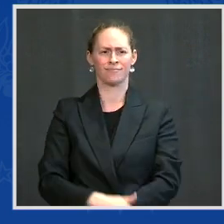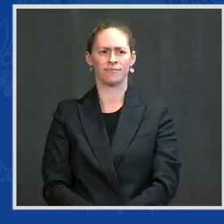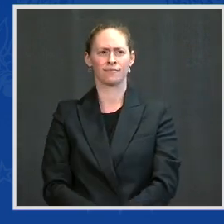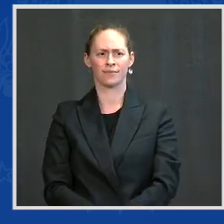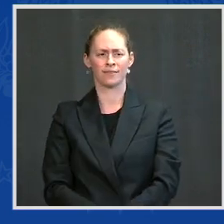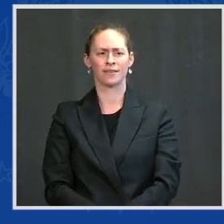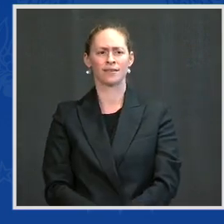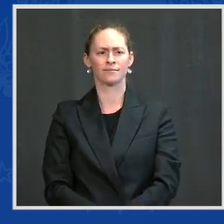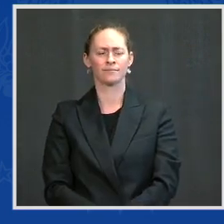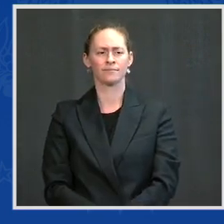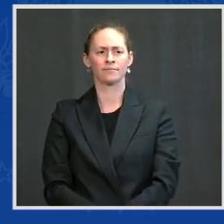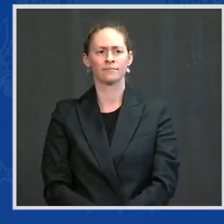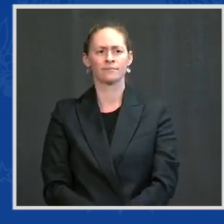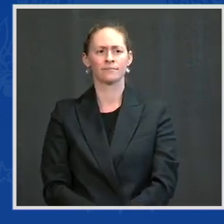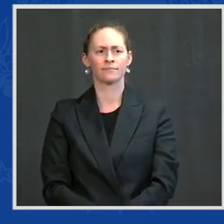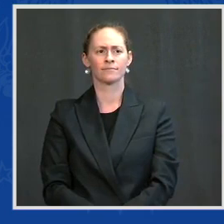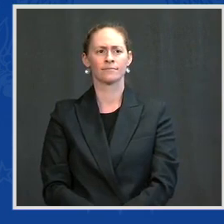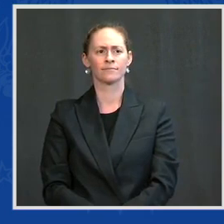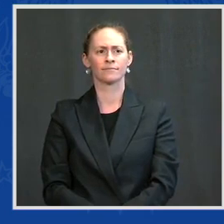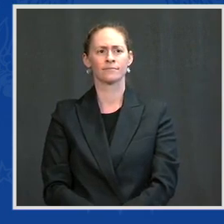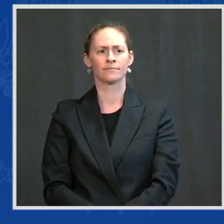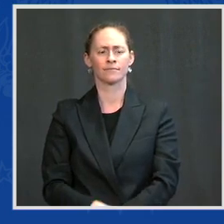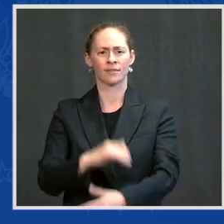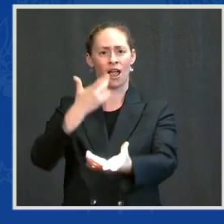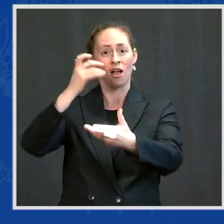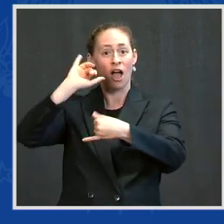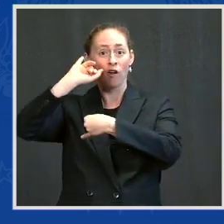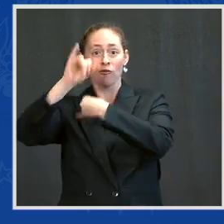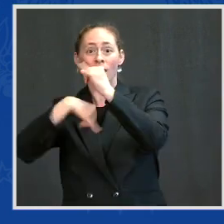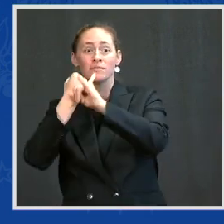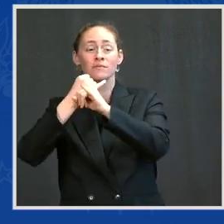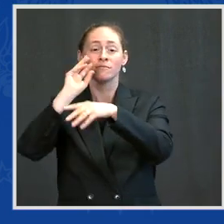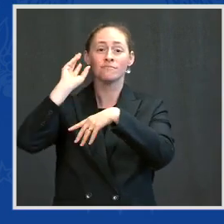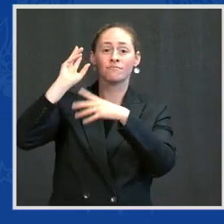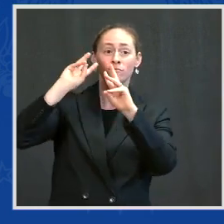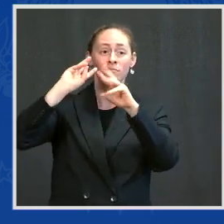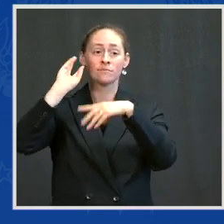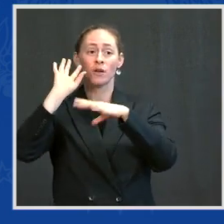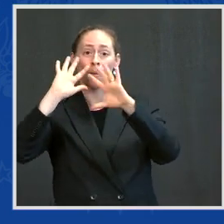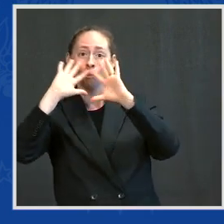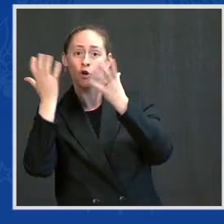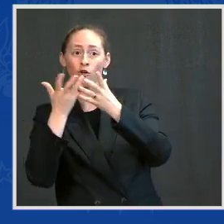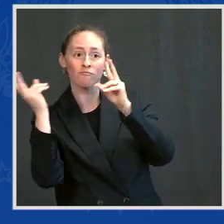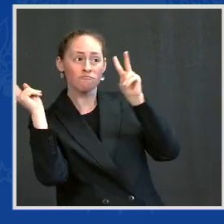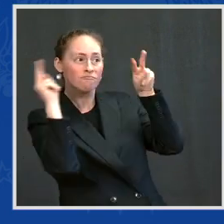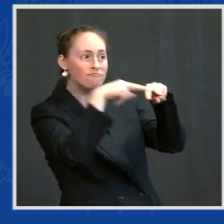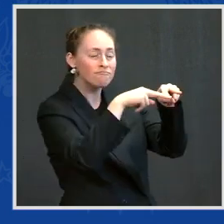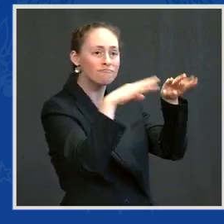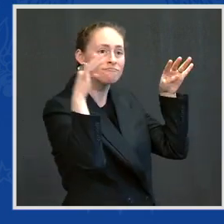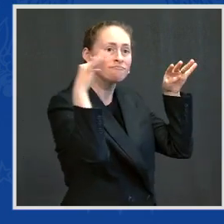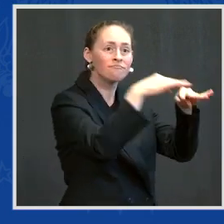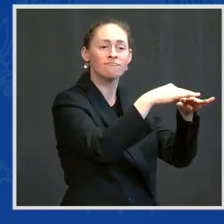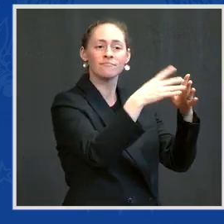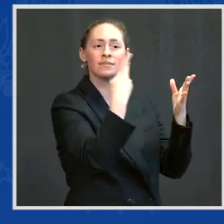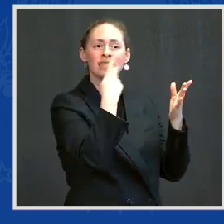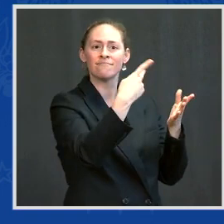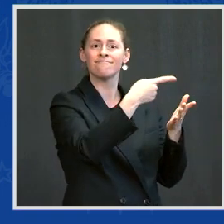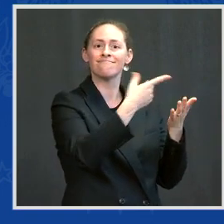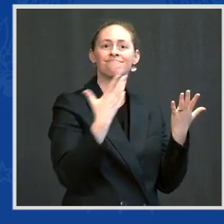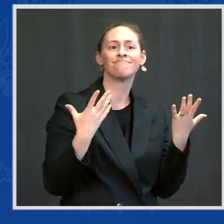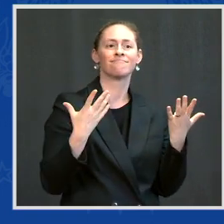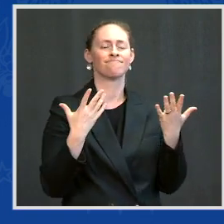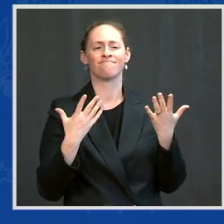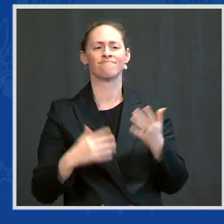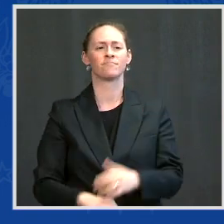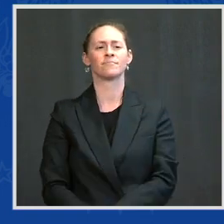and give them what allowed him to move in the direction of appearing to be more, how